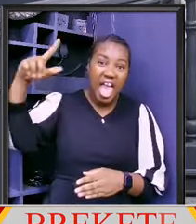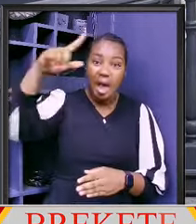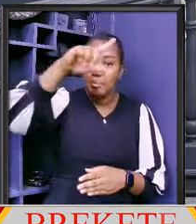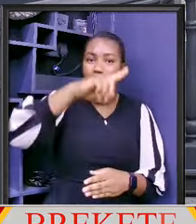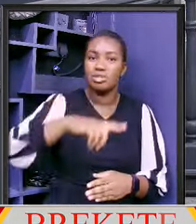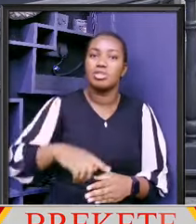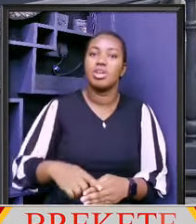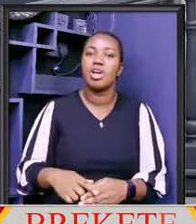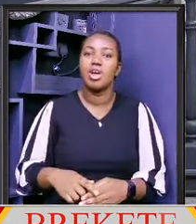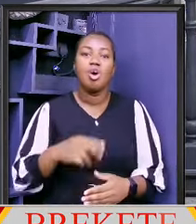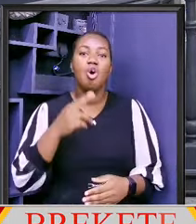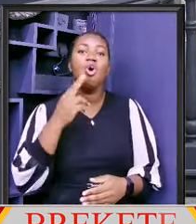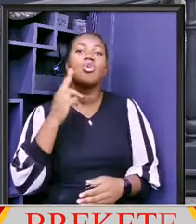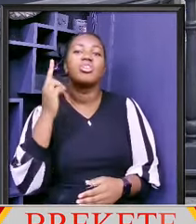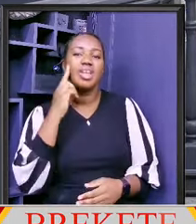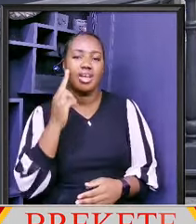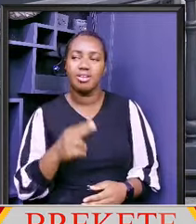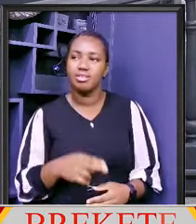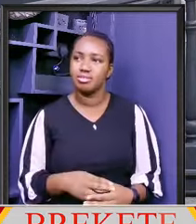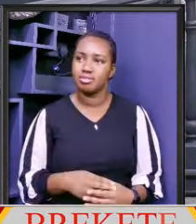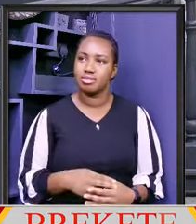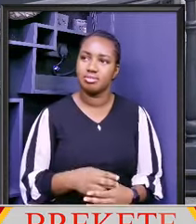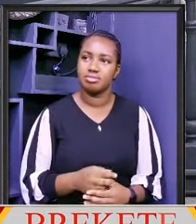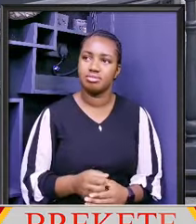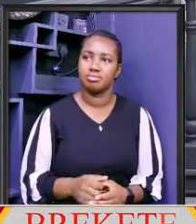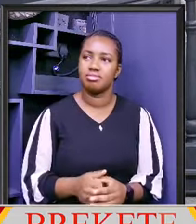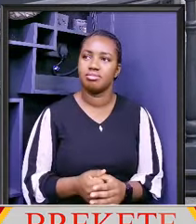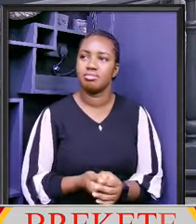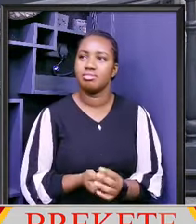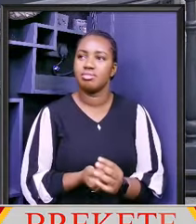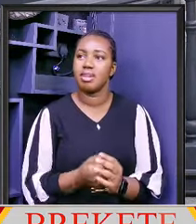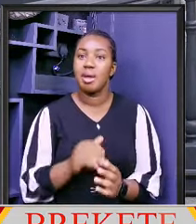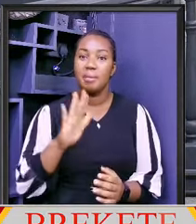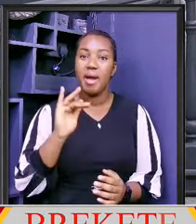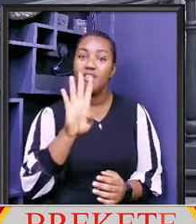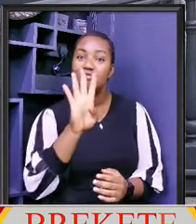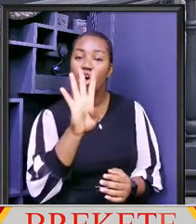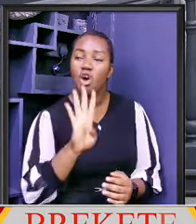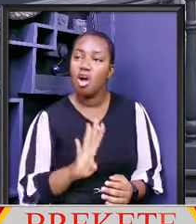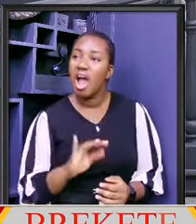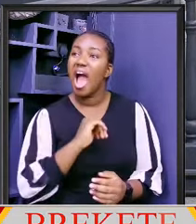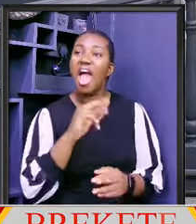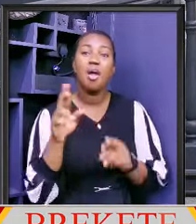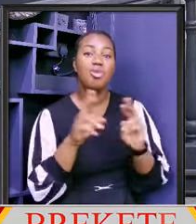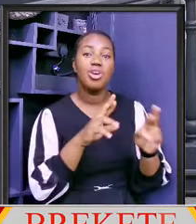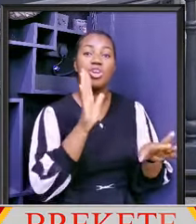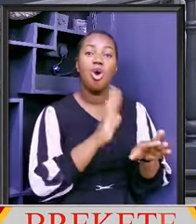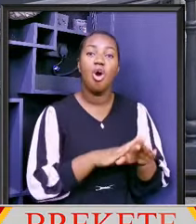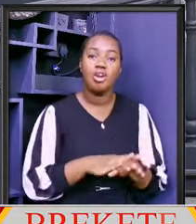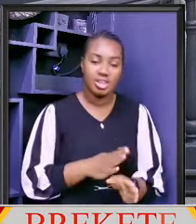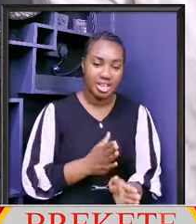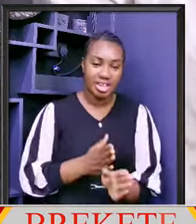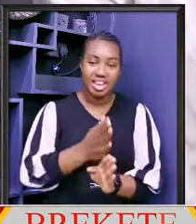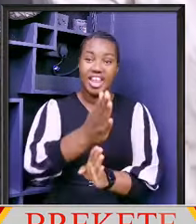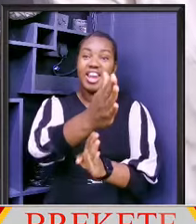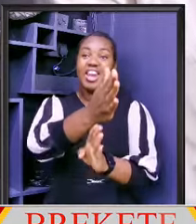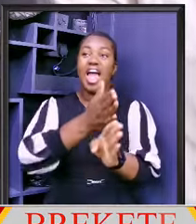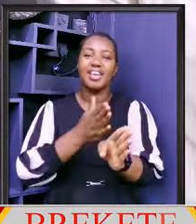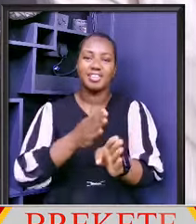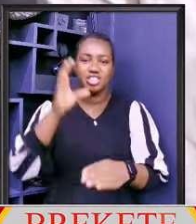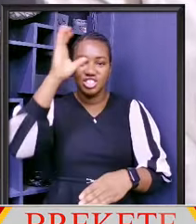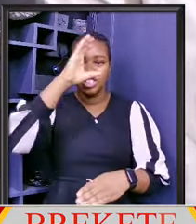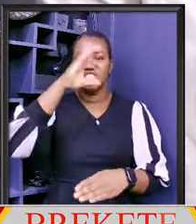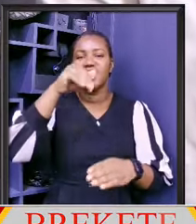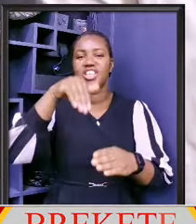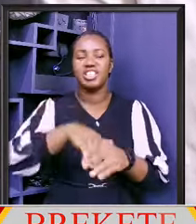hold up. Now leg you take cross, enter. Yes. By 4 o'clock, I'm already on the line.